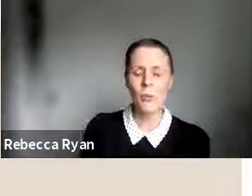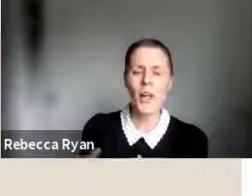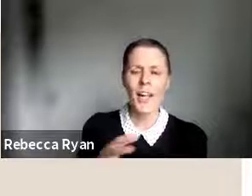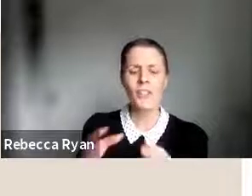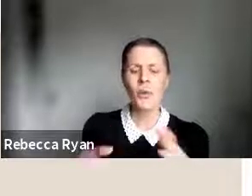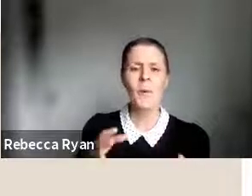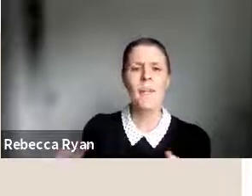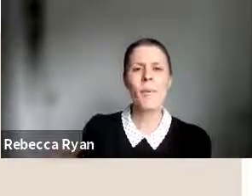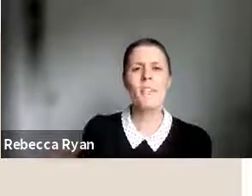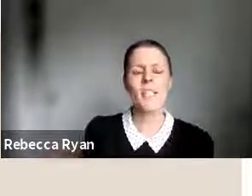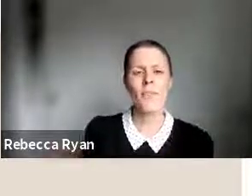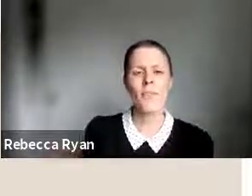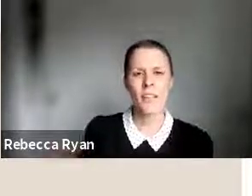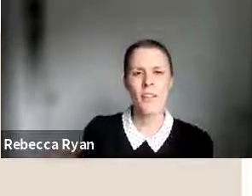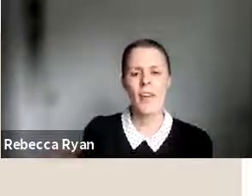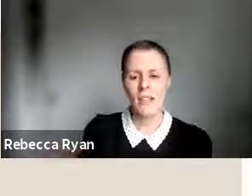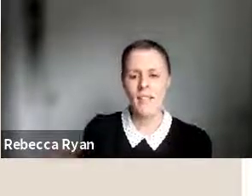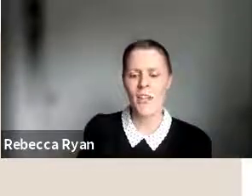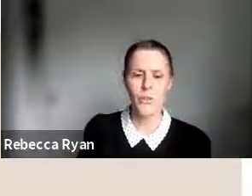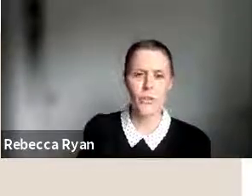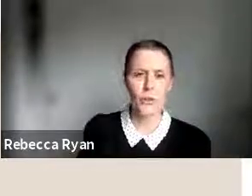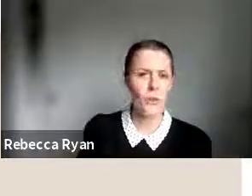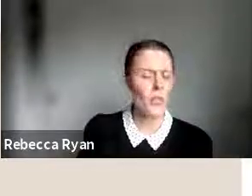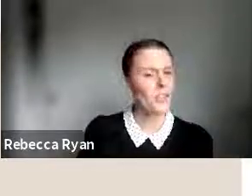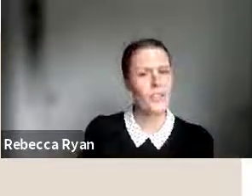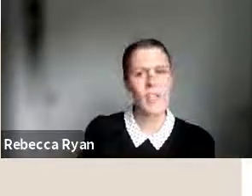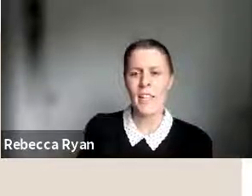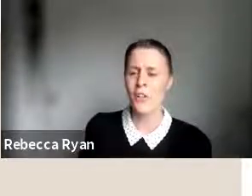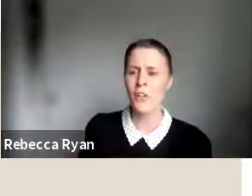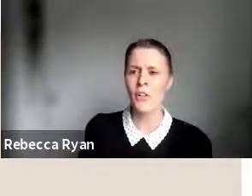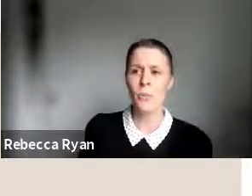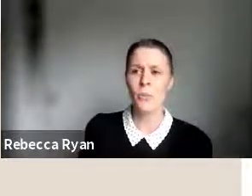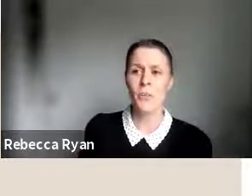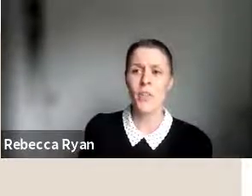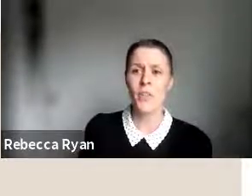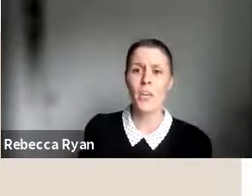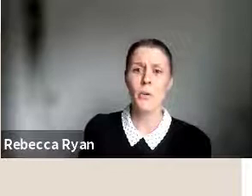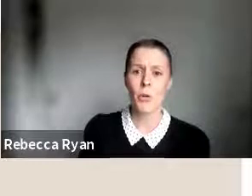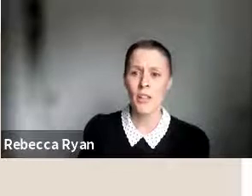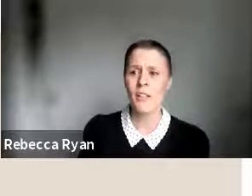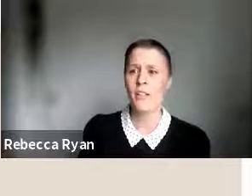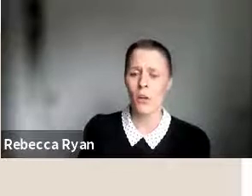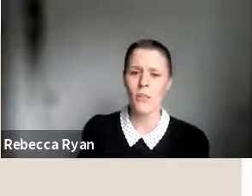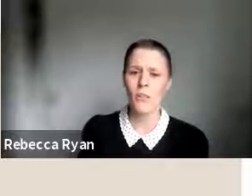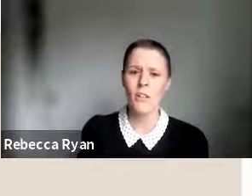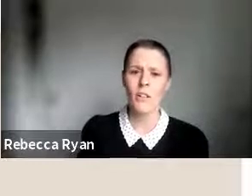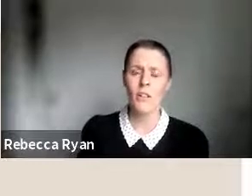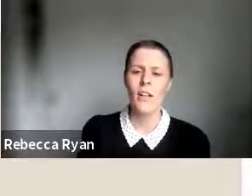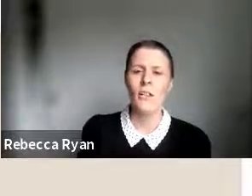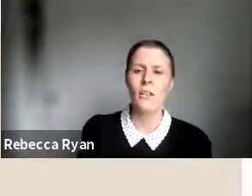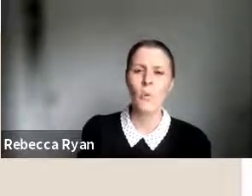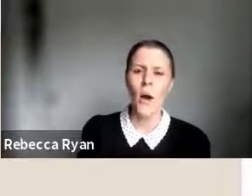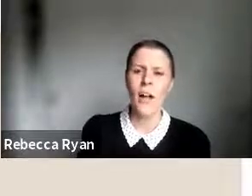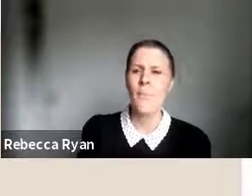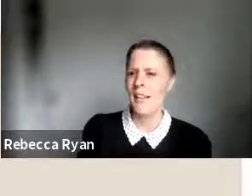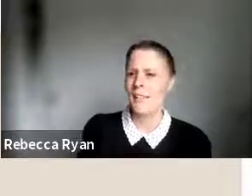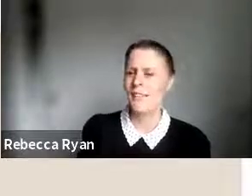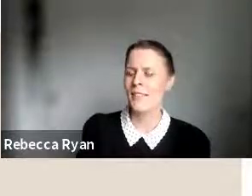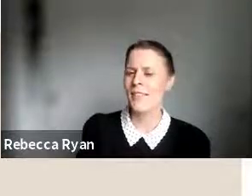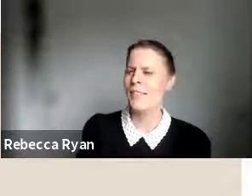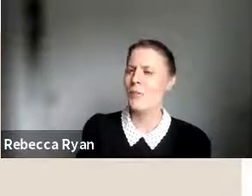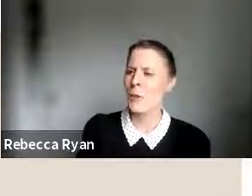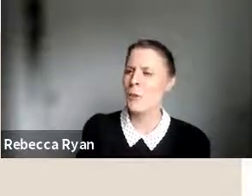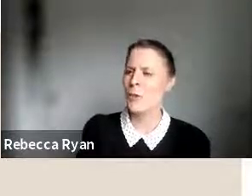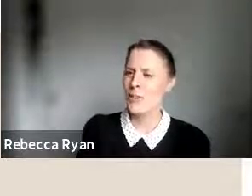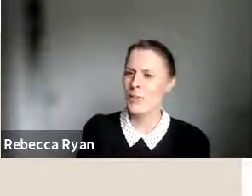why it's so many protective things that vaccinations do. It's not just on the individual, but it's within the community itself. So why